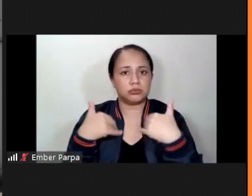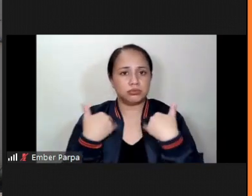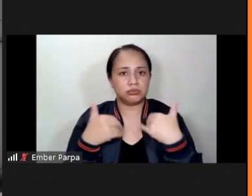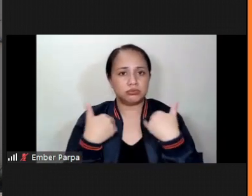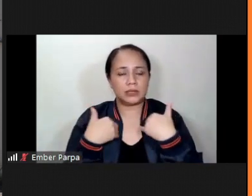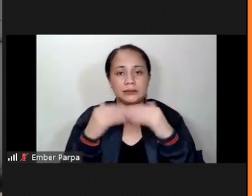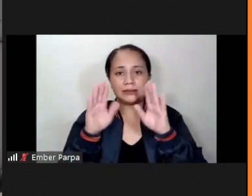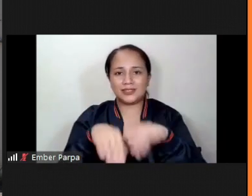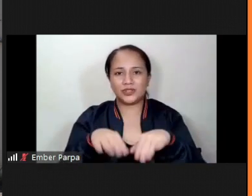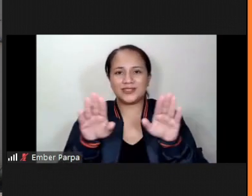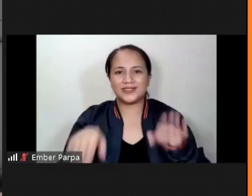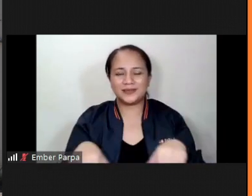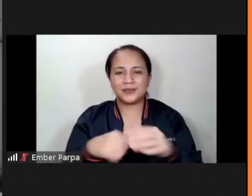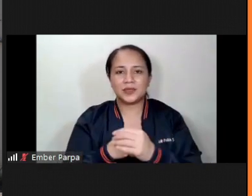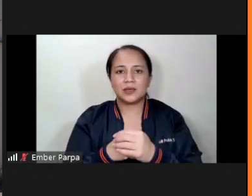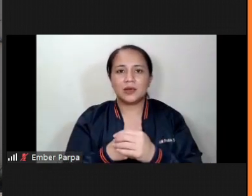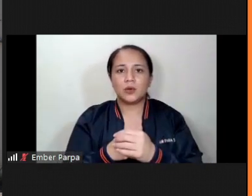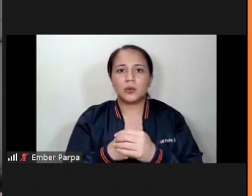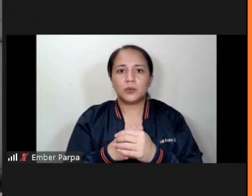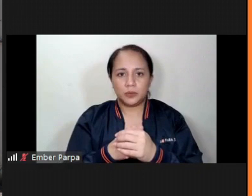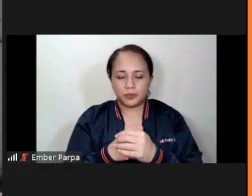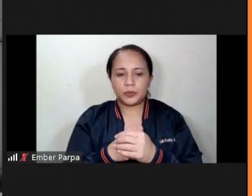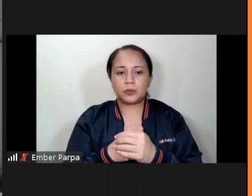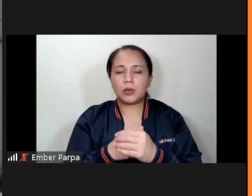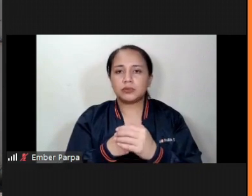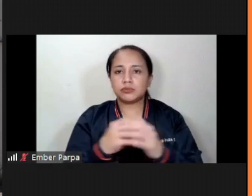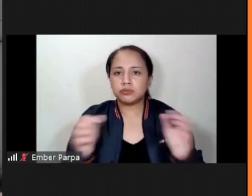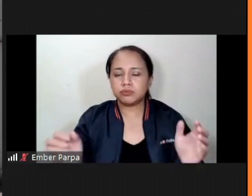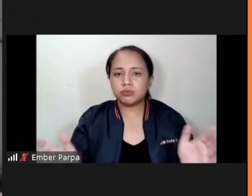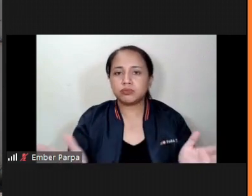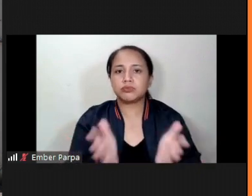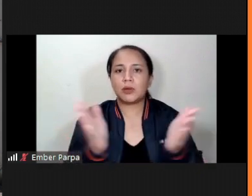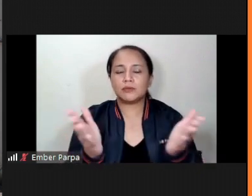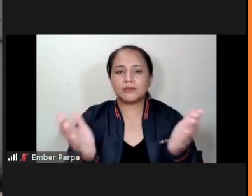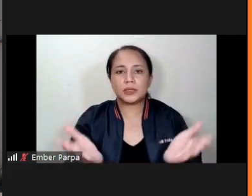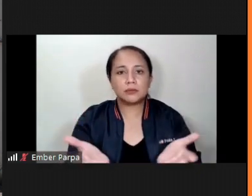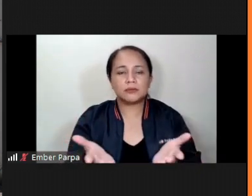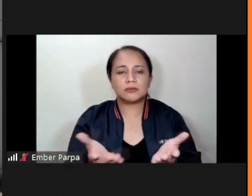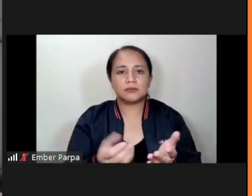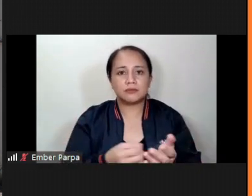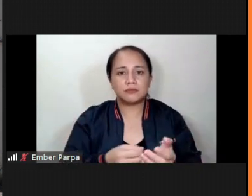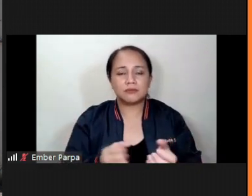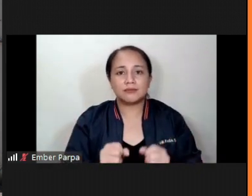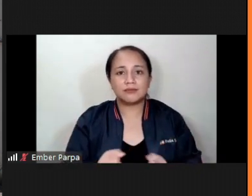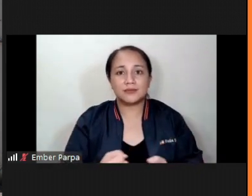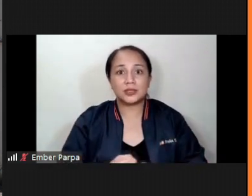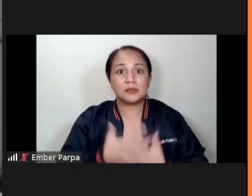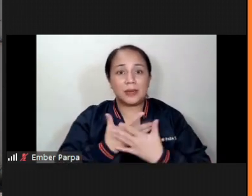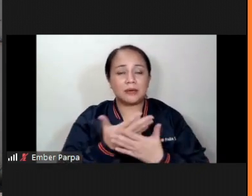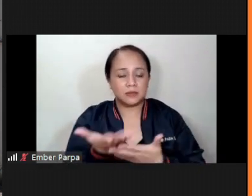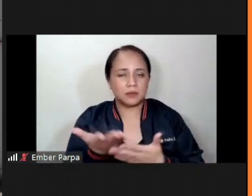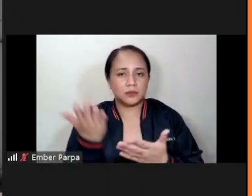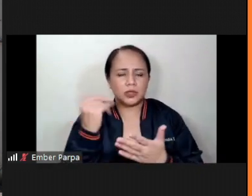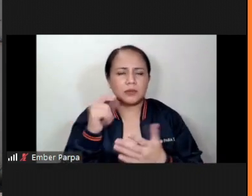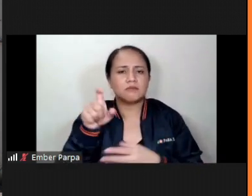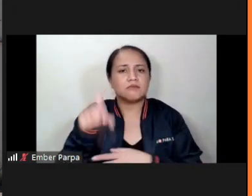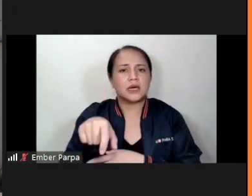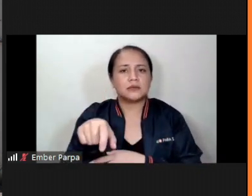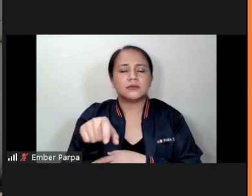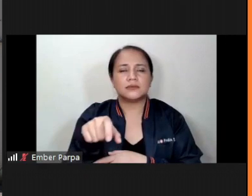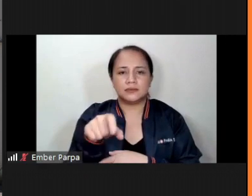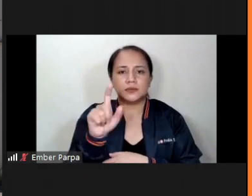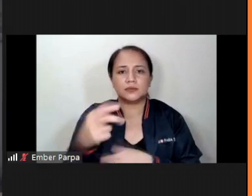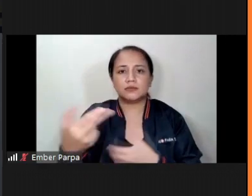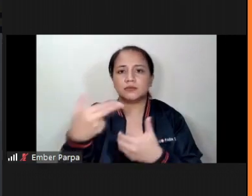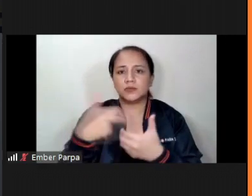the children to and motivate them and uplift them that they should really